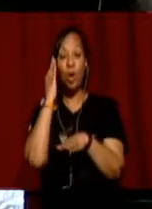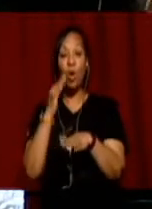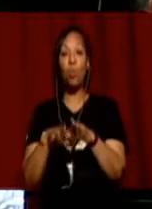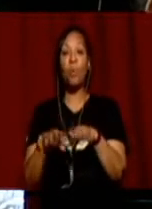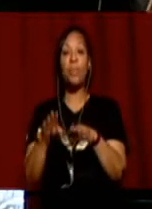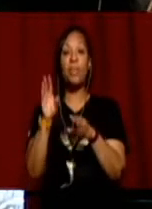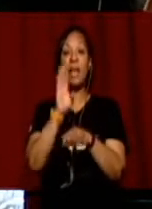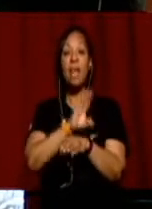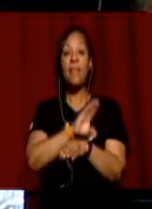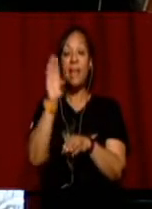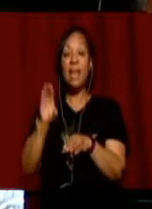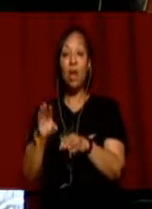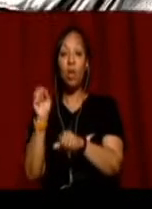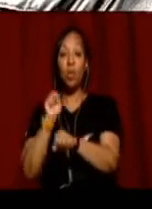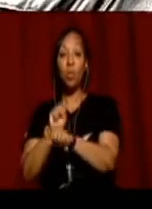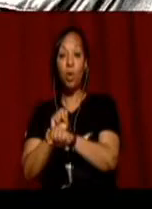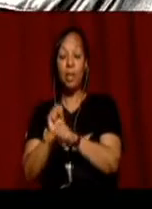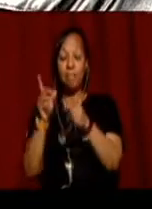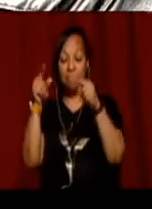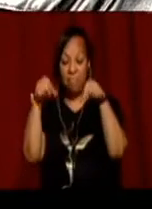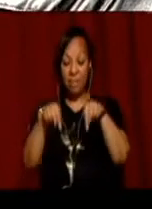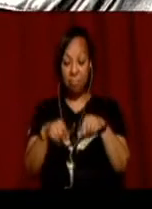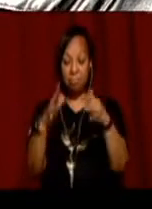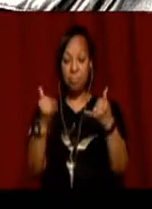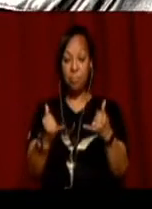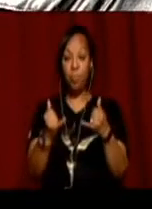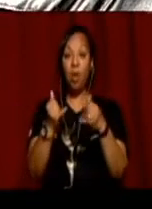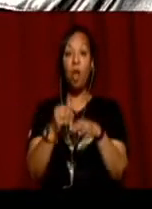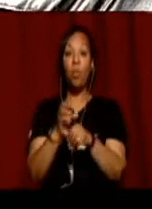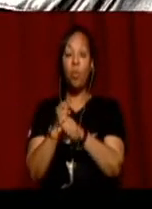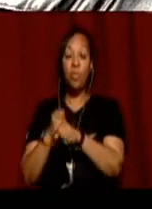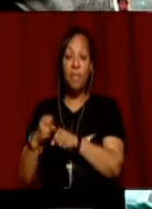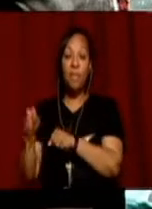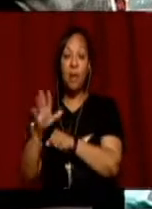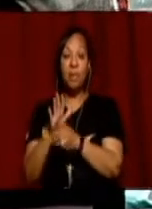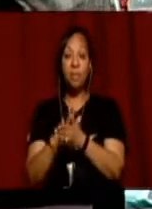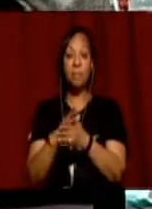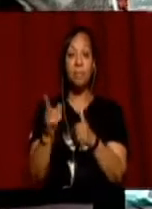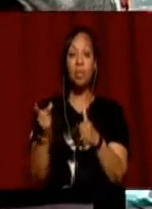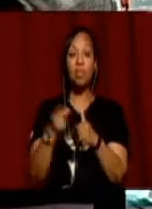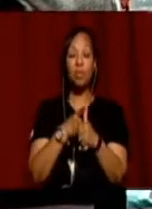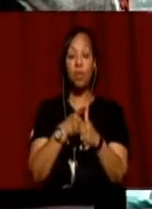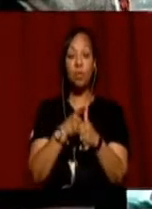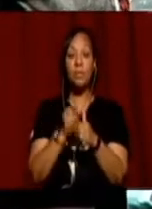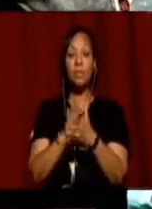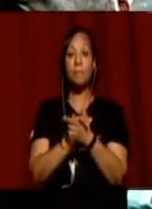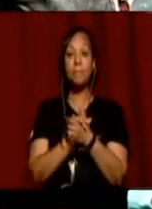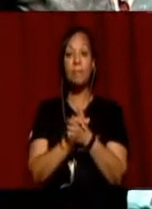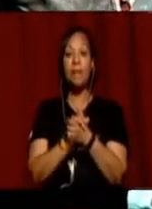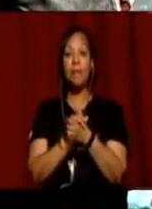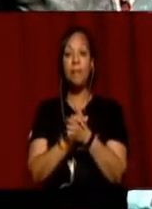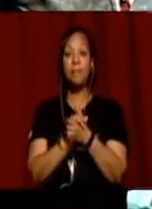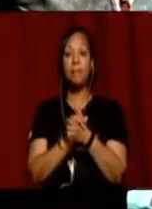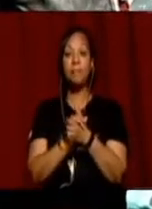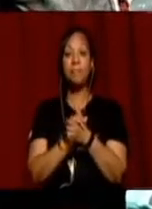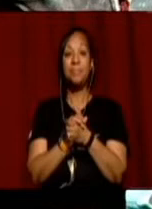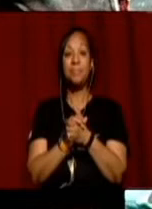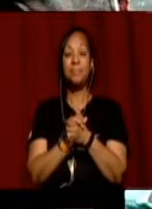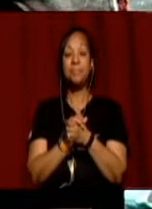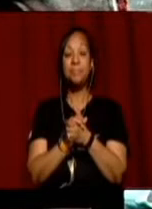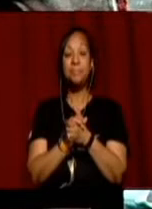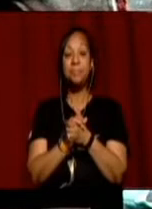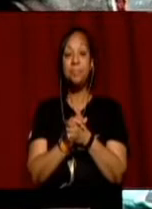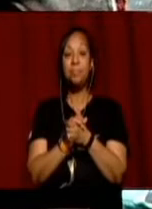the county's work is presently at this time with the virus? Well, first of all, You can have that's it. thank you. I should remember my mic